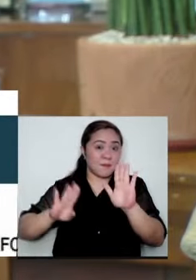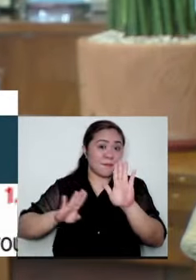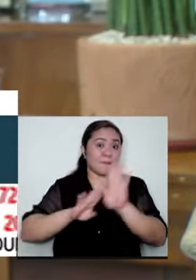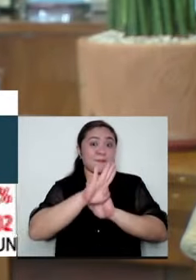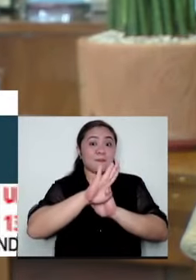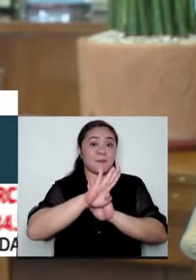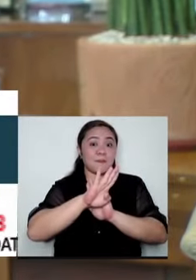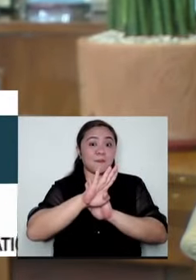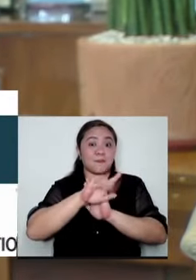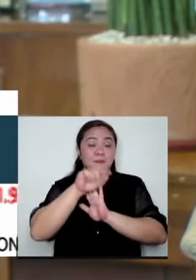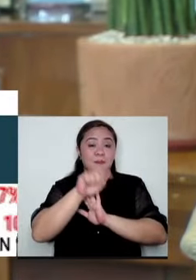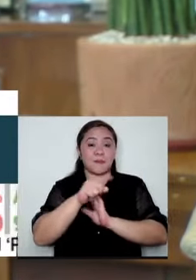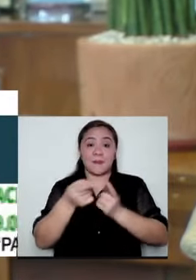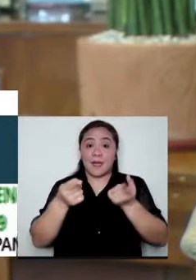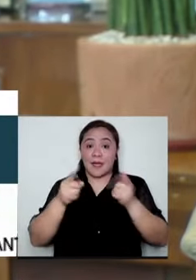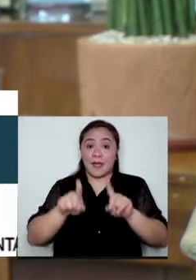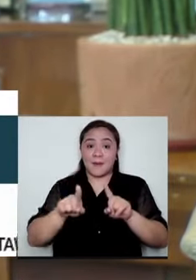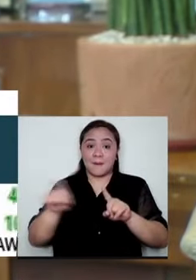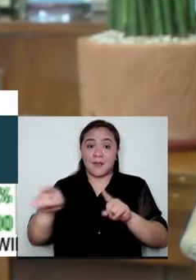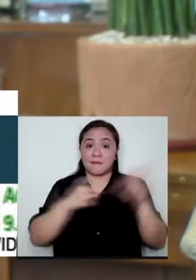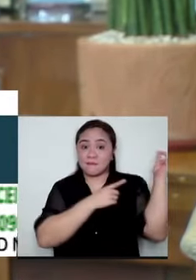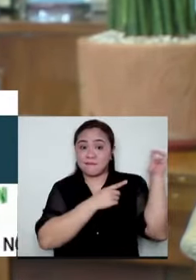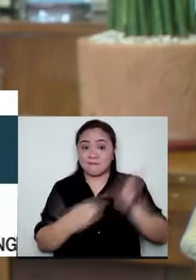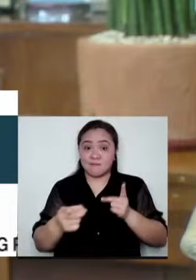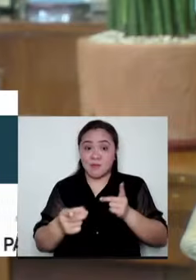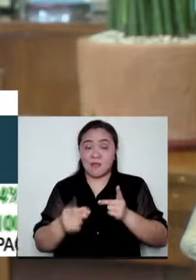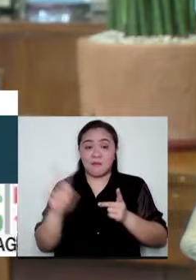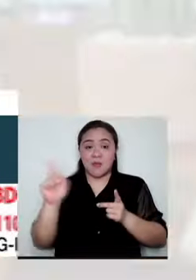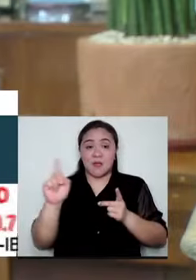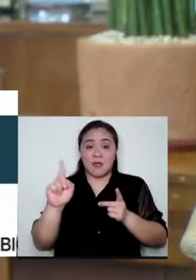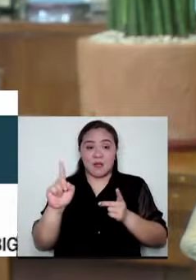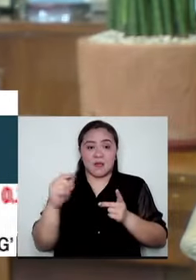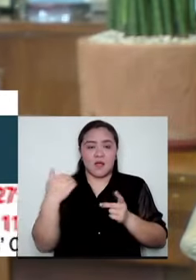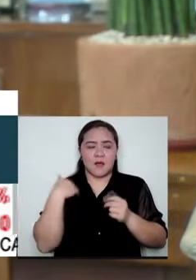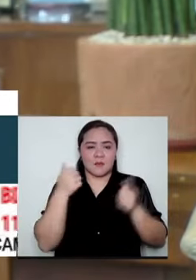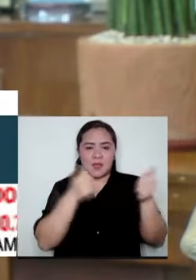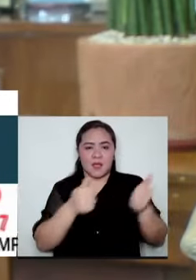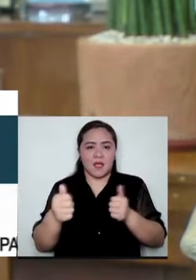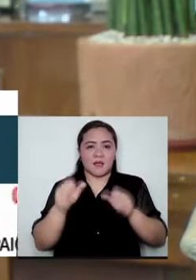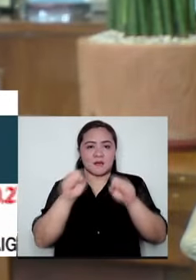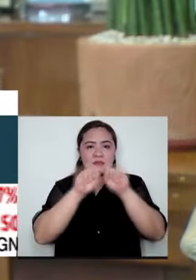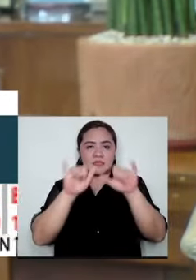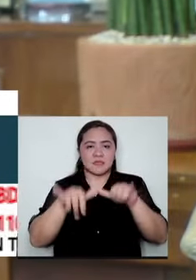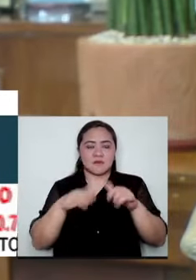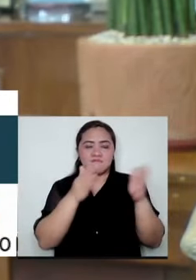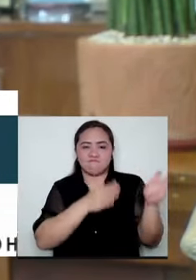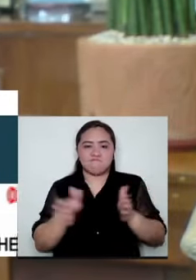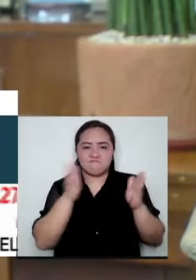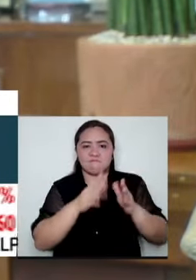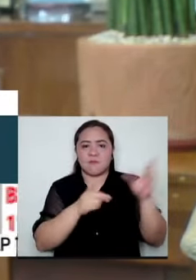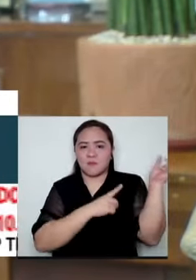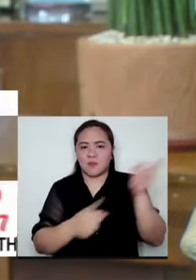yung delivery system na gagawin sa amin. May assured supply na kami from them.